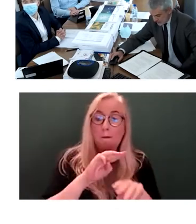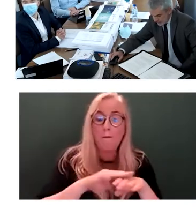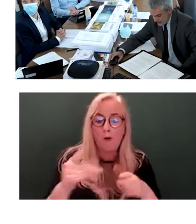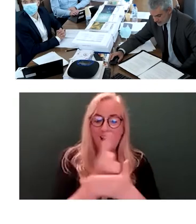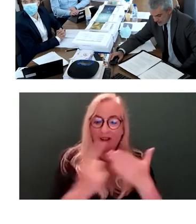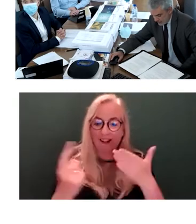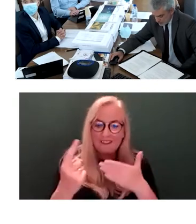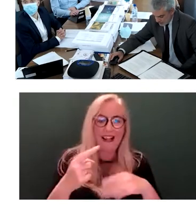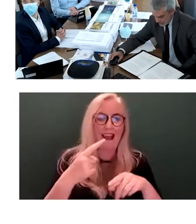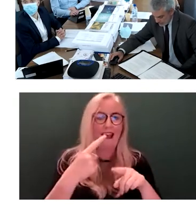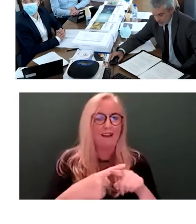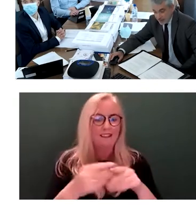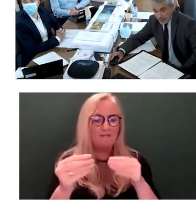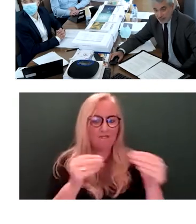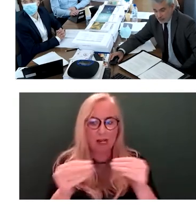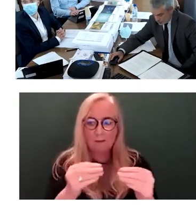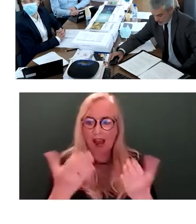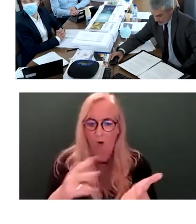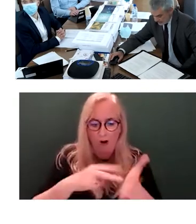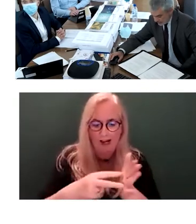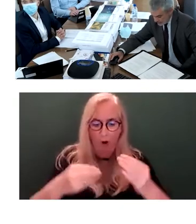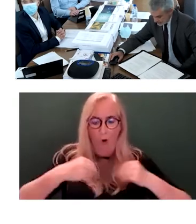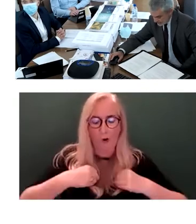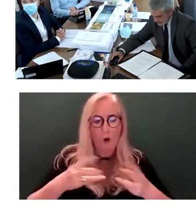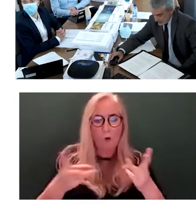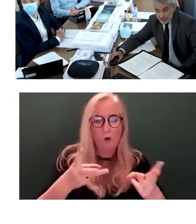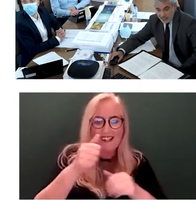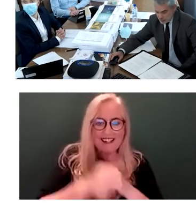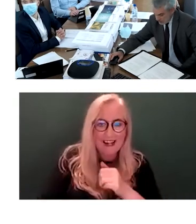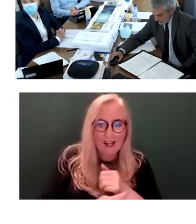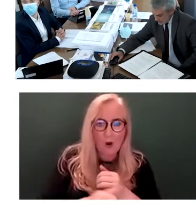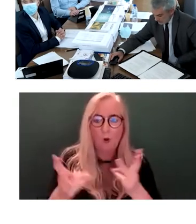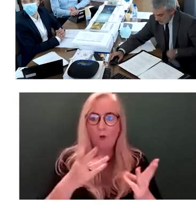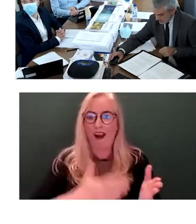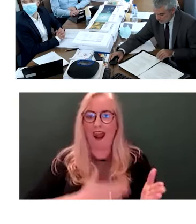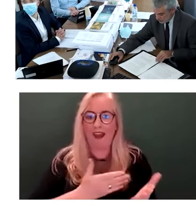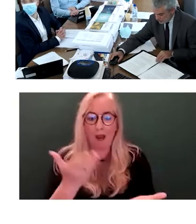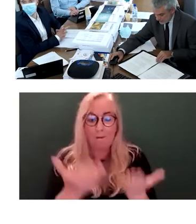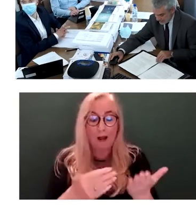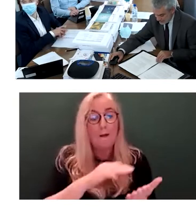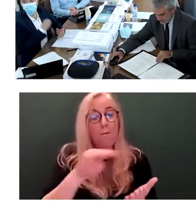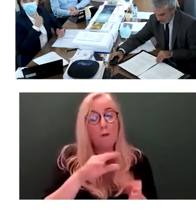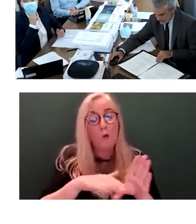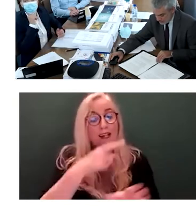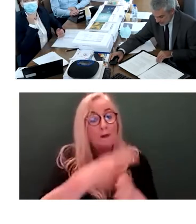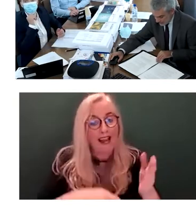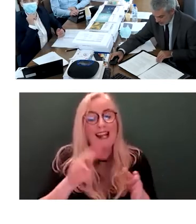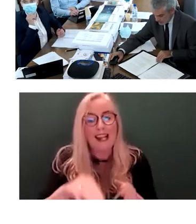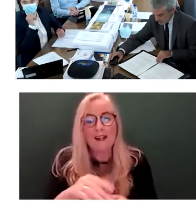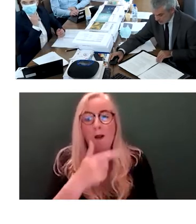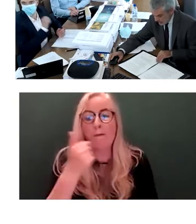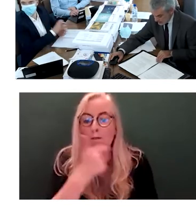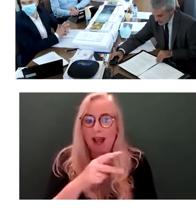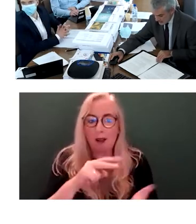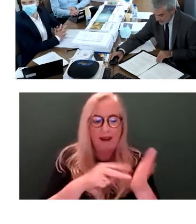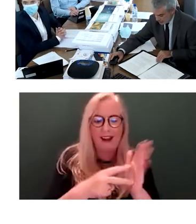flexibly organize a work day and a work-life balance. This allows people with disability to more easily plan medical